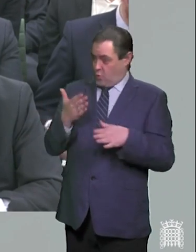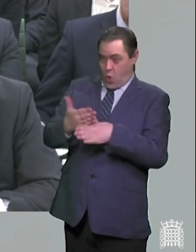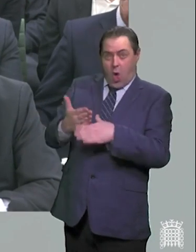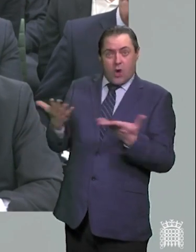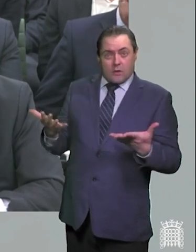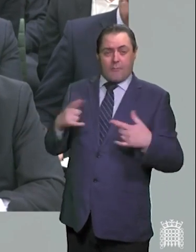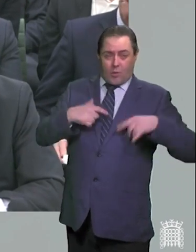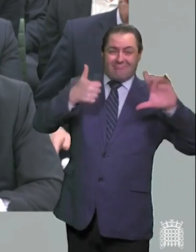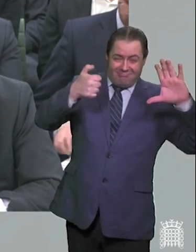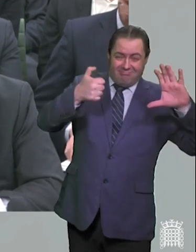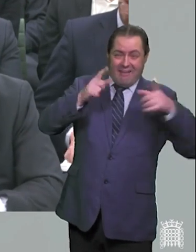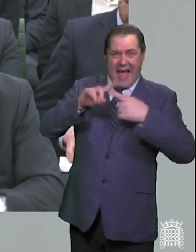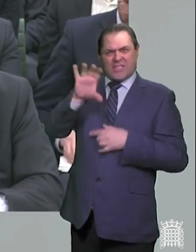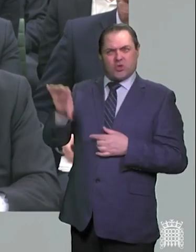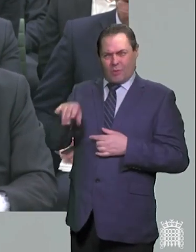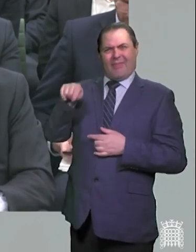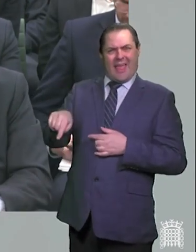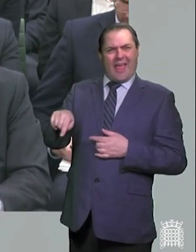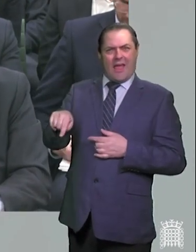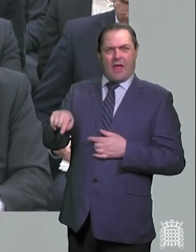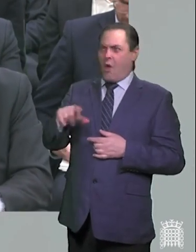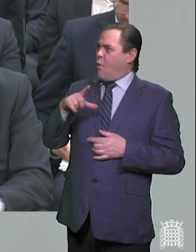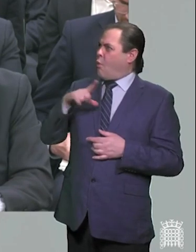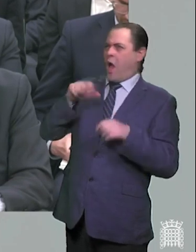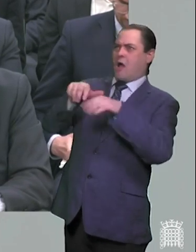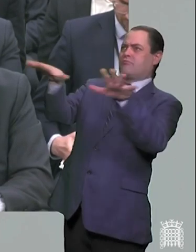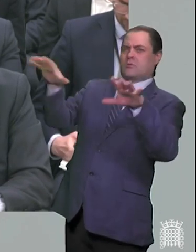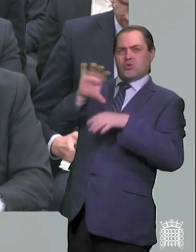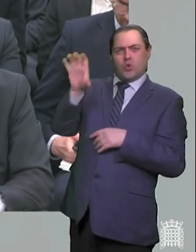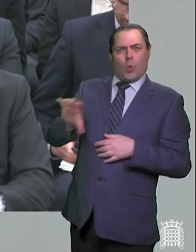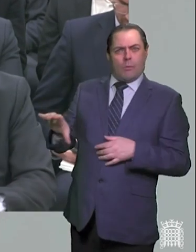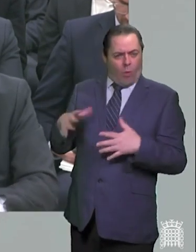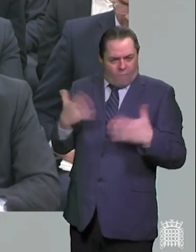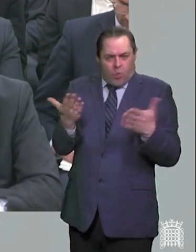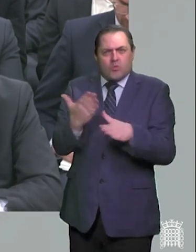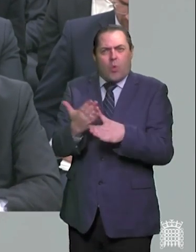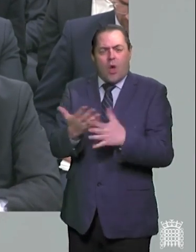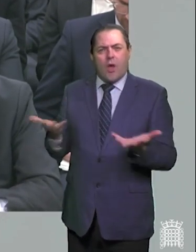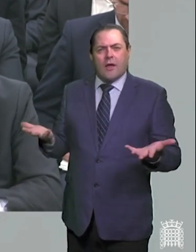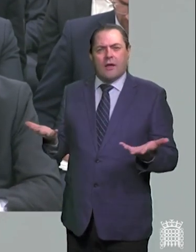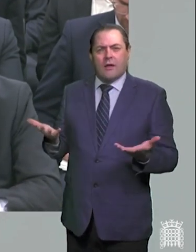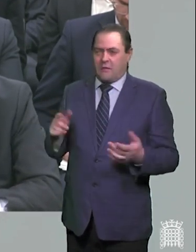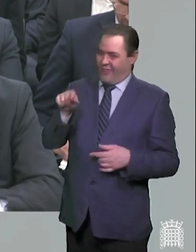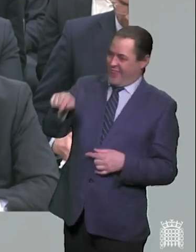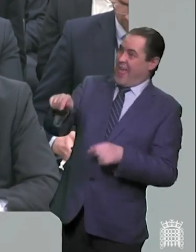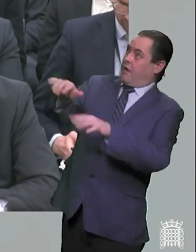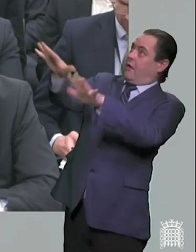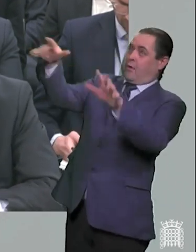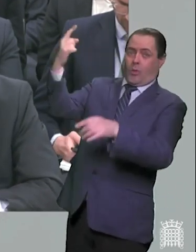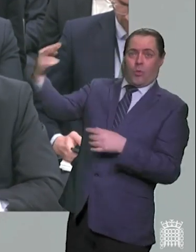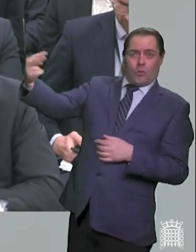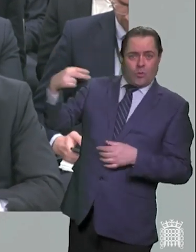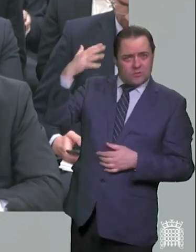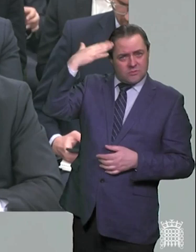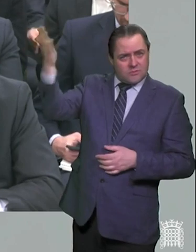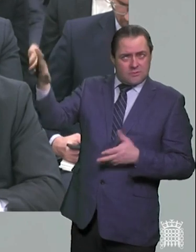believed was illicit or unauthorised, why would we have it on Zoom when you never quite know who is on the other side?